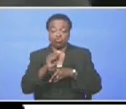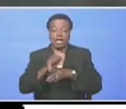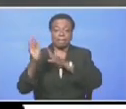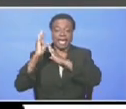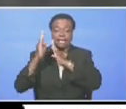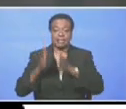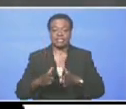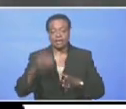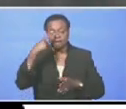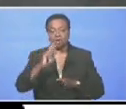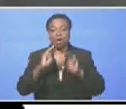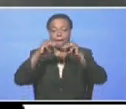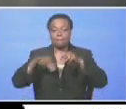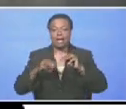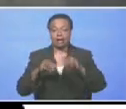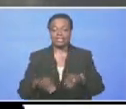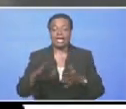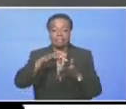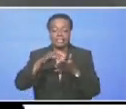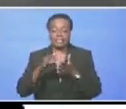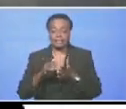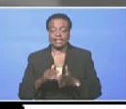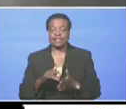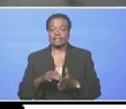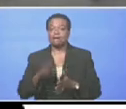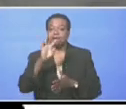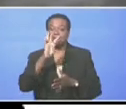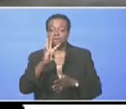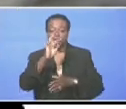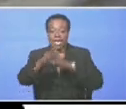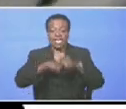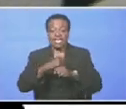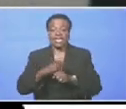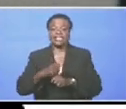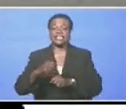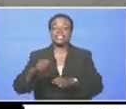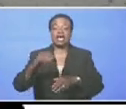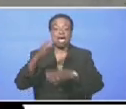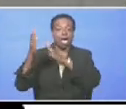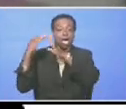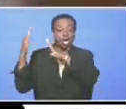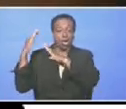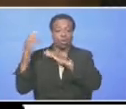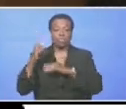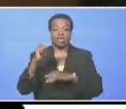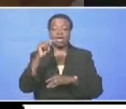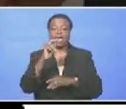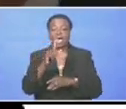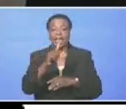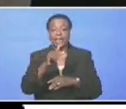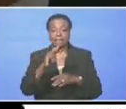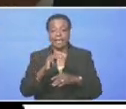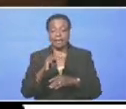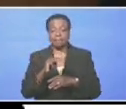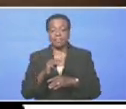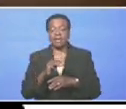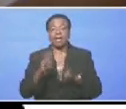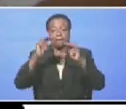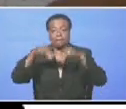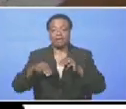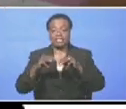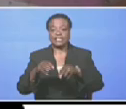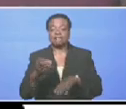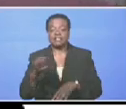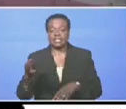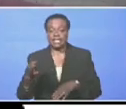studies. It was 5 years ago that the L.J.M. Maritime Academy was first introduced to Bahamians. The facility, located on the